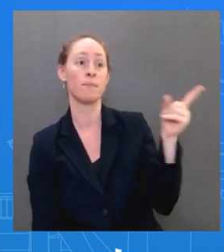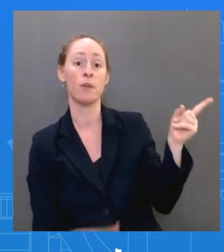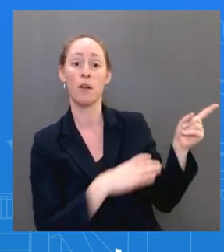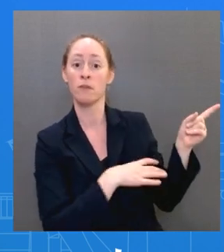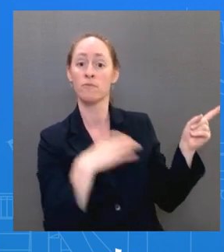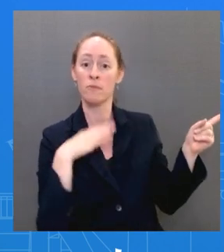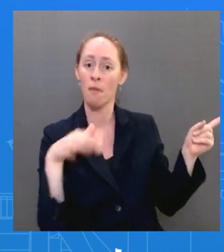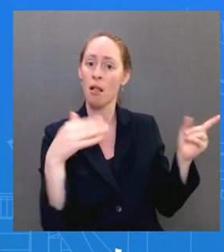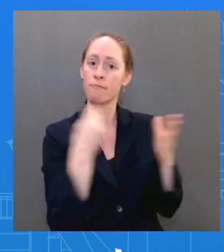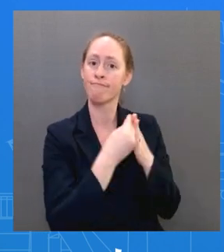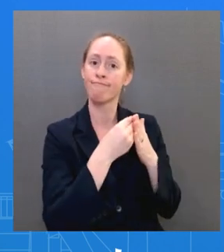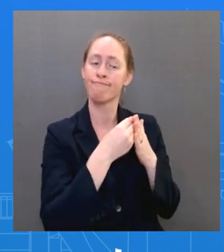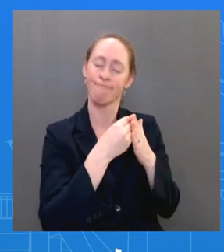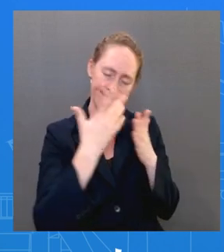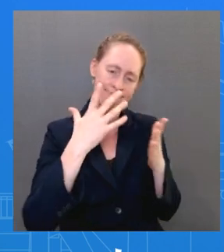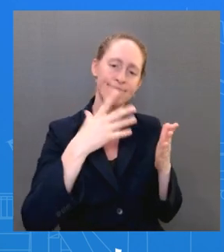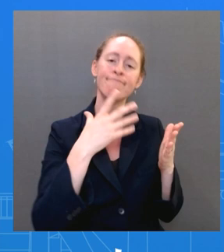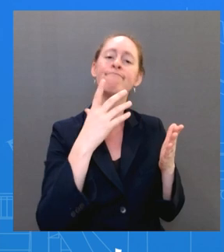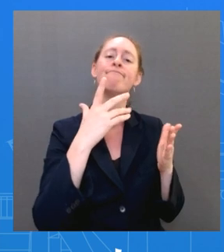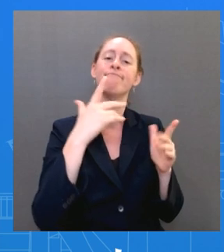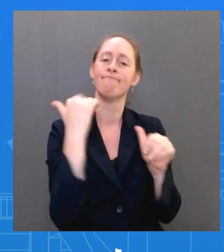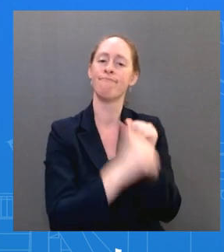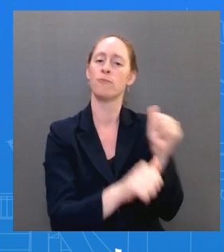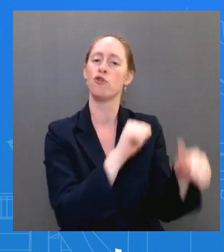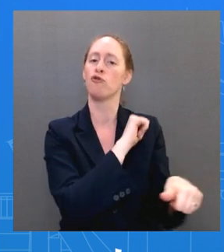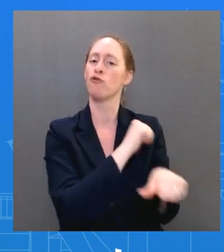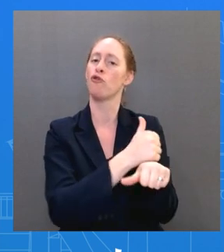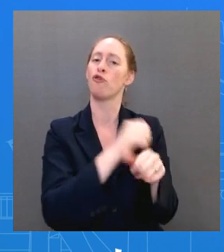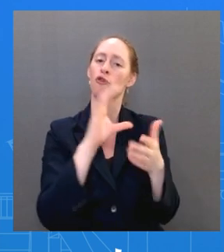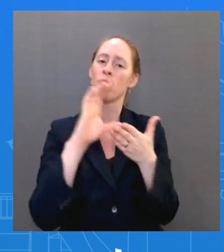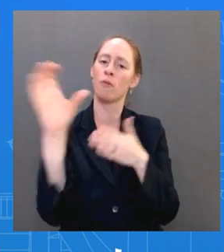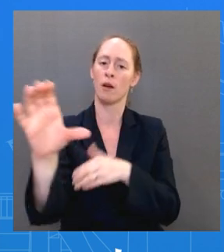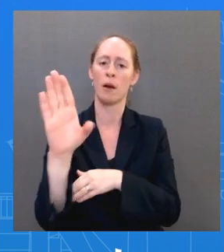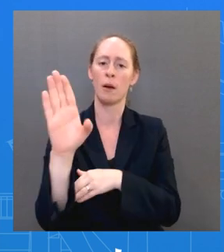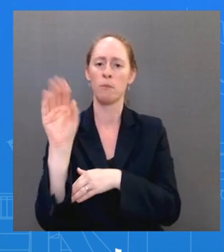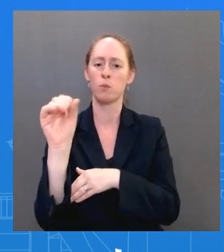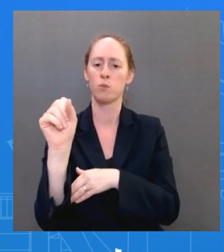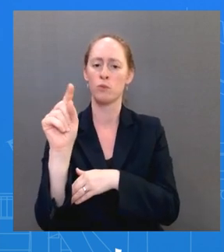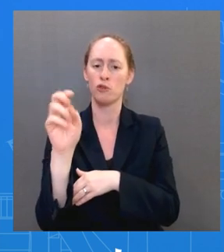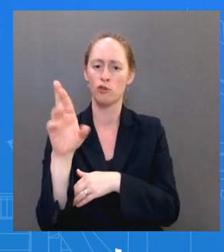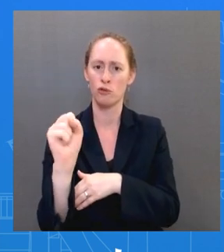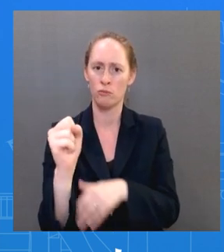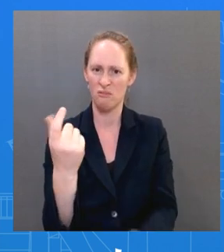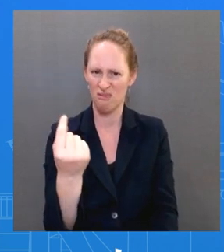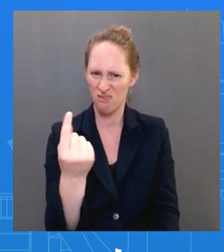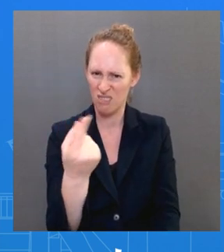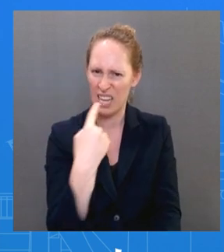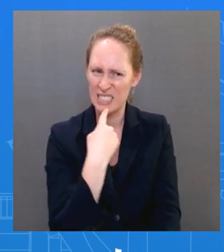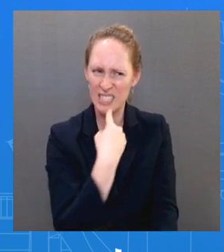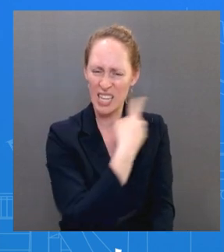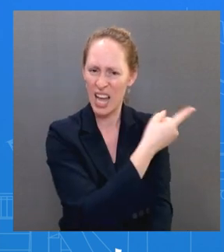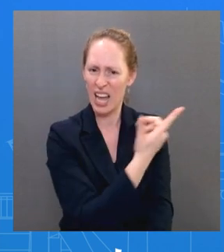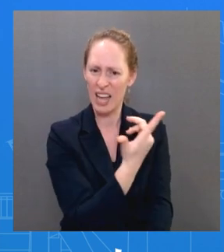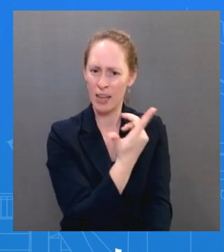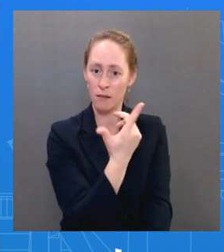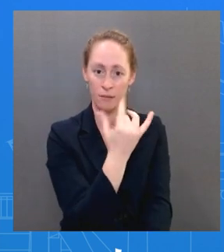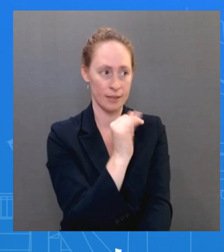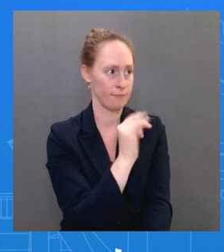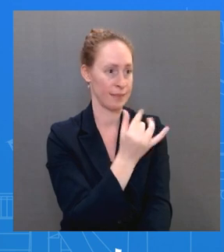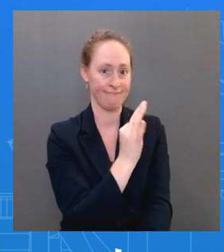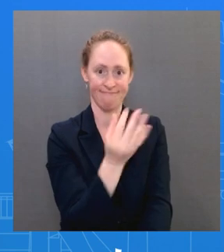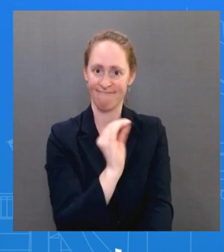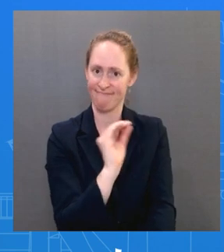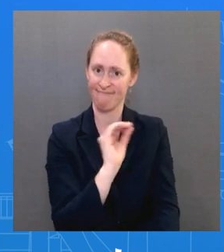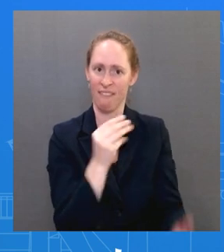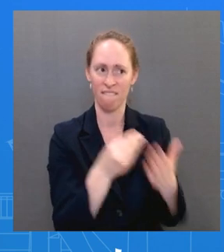Congress if they don't allocate funding for boosters in the fall? And also, what's your message to Americans who